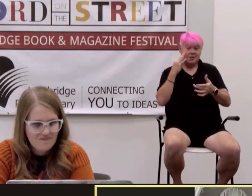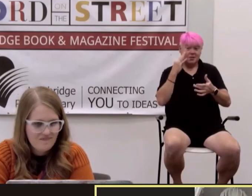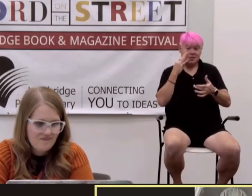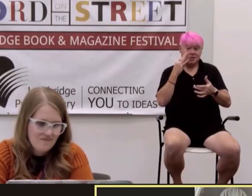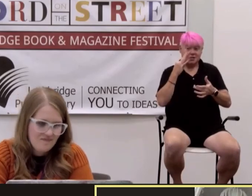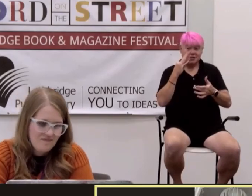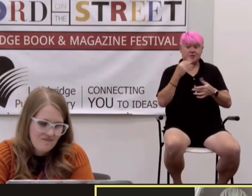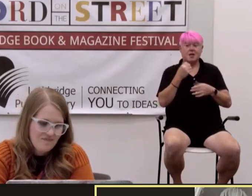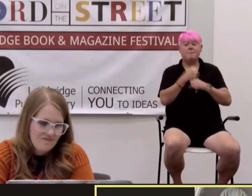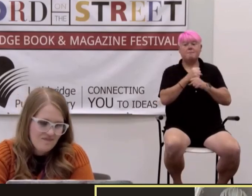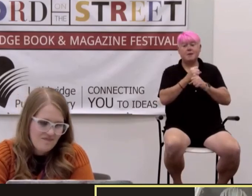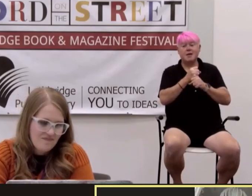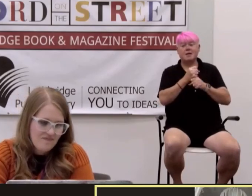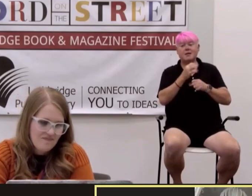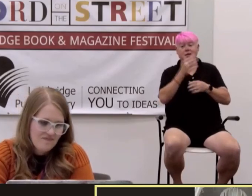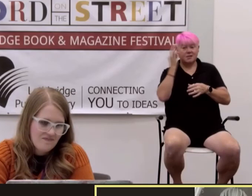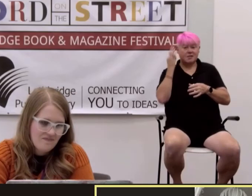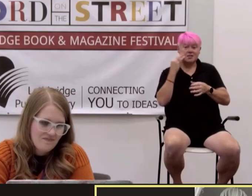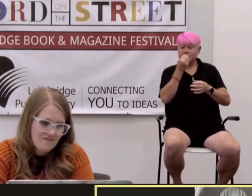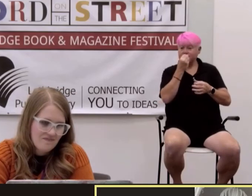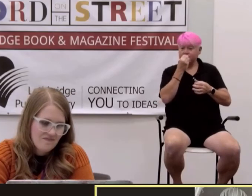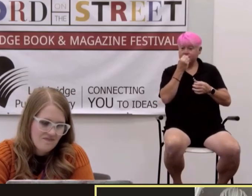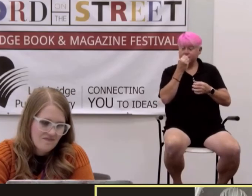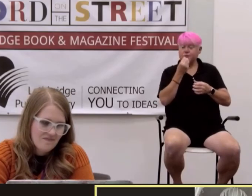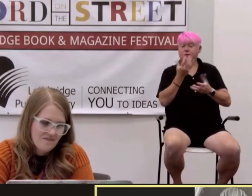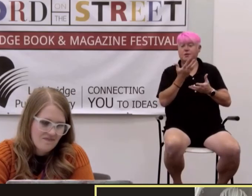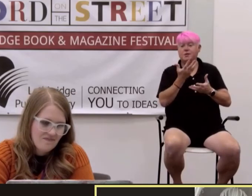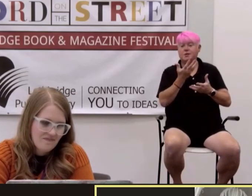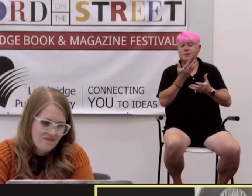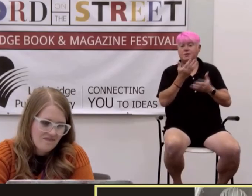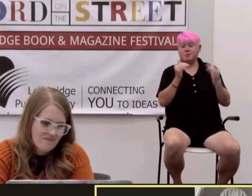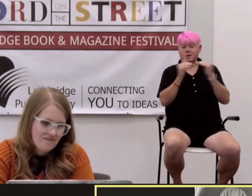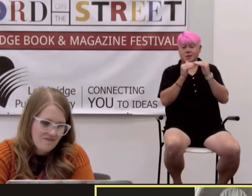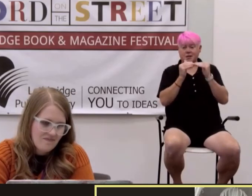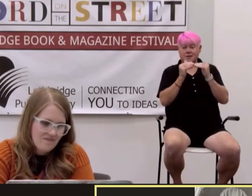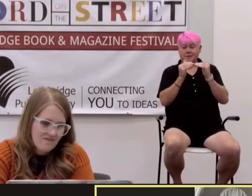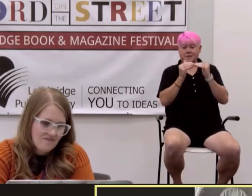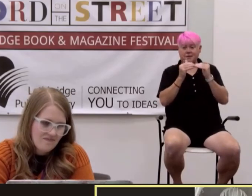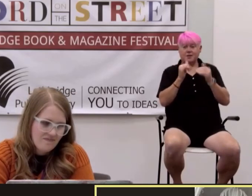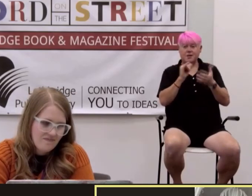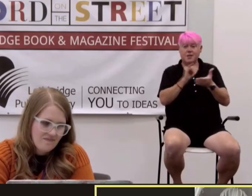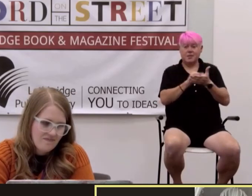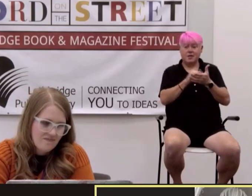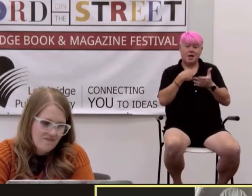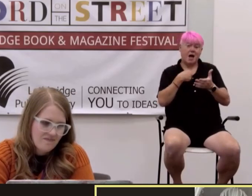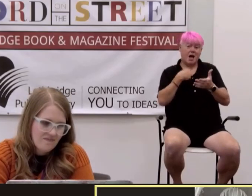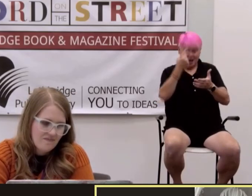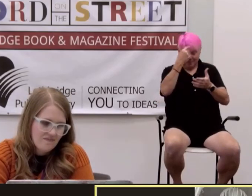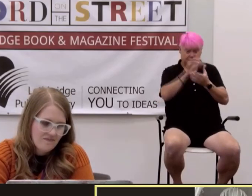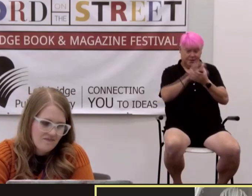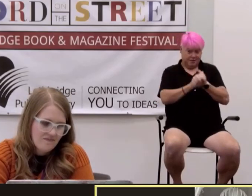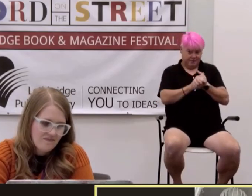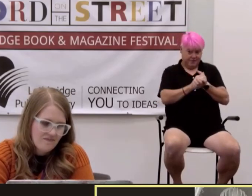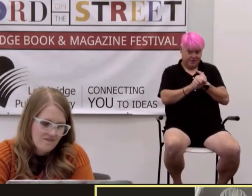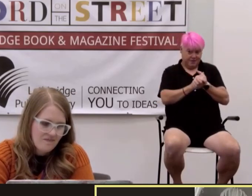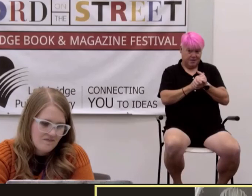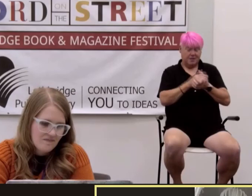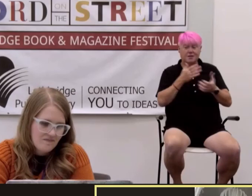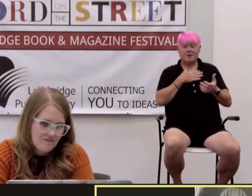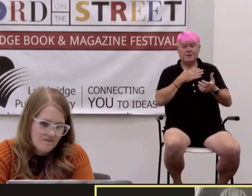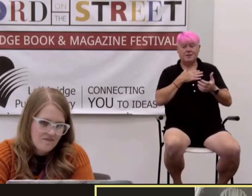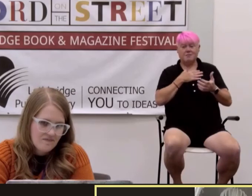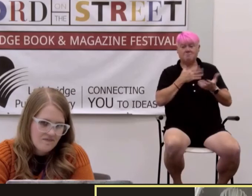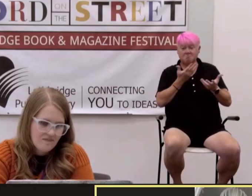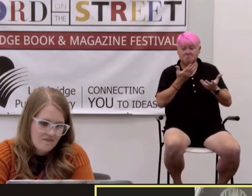food to the level that I believe. Like it's my